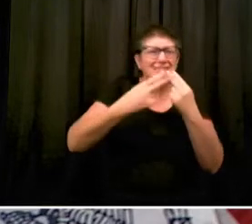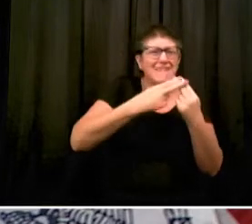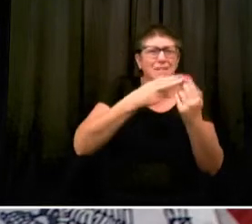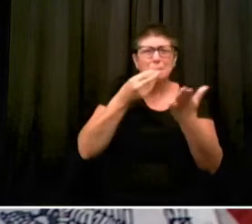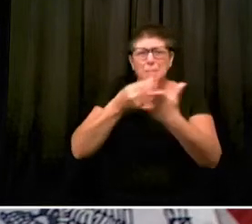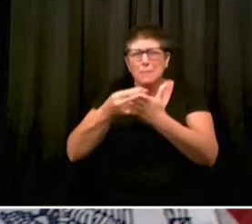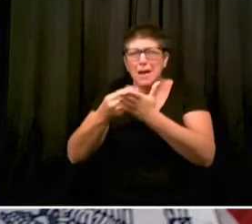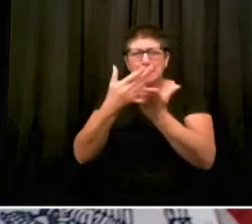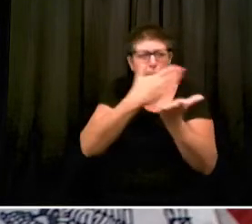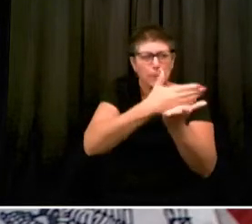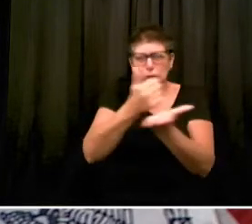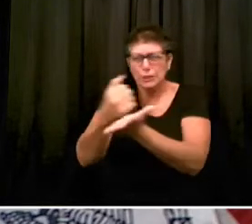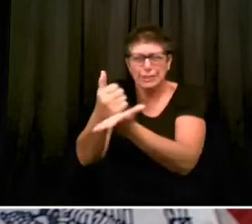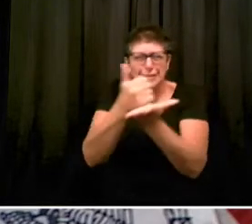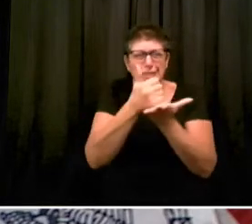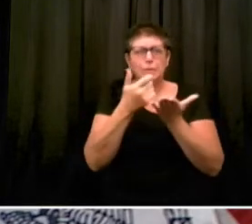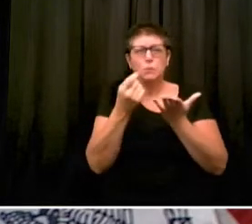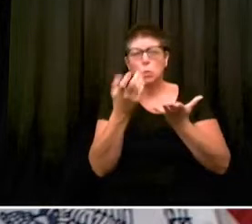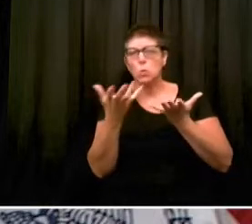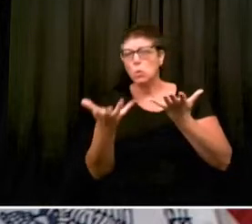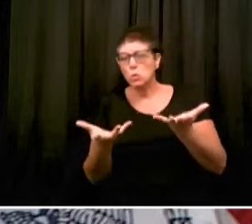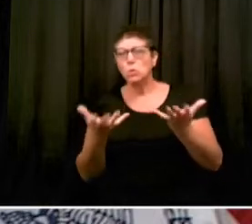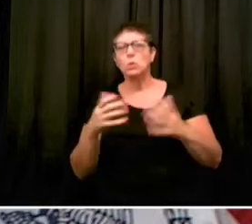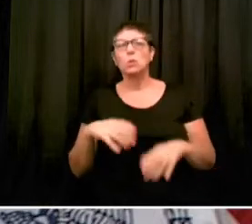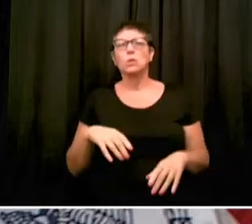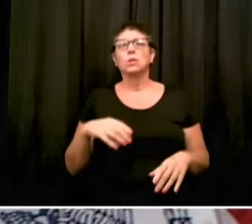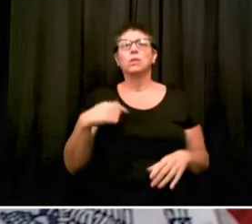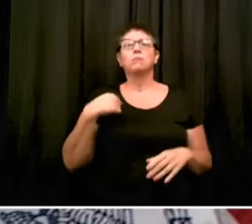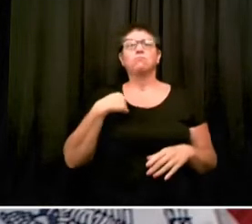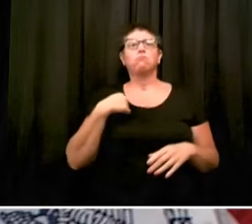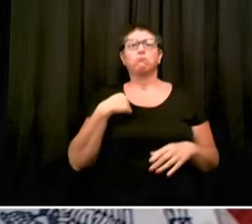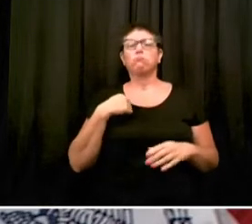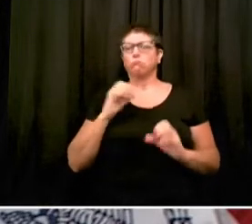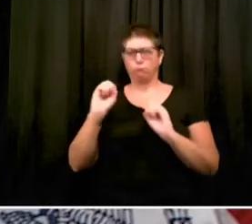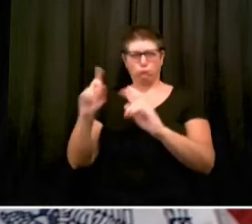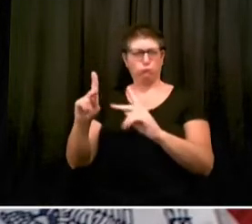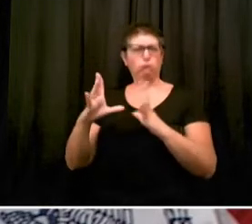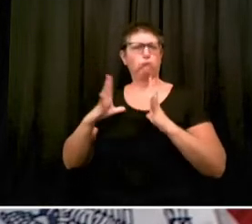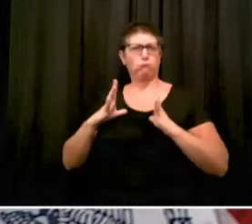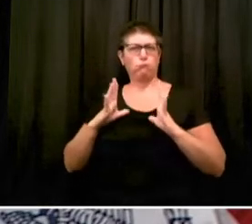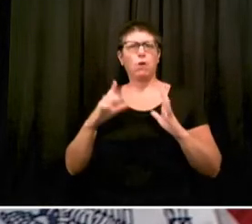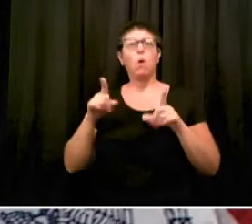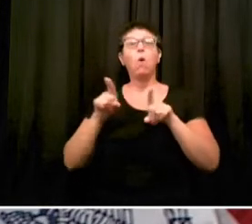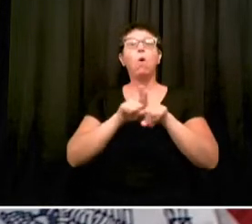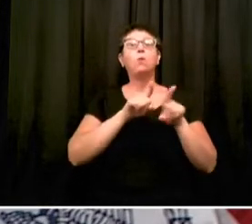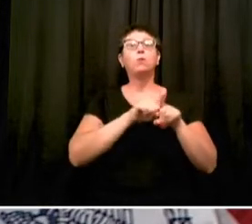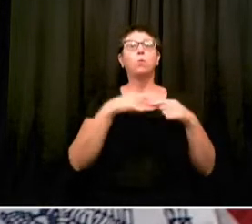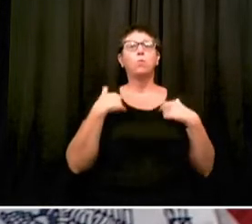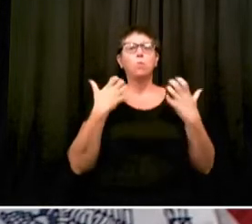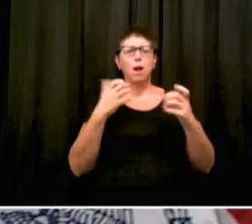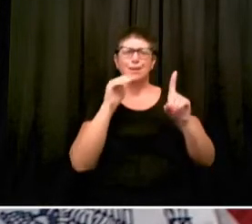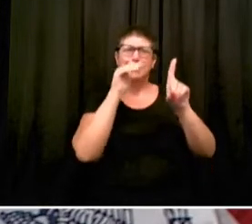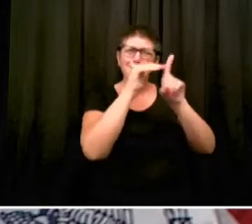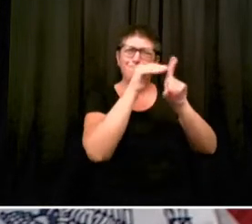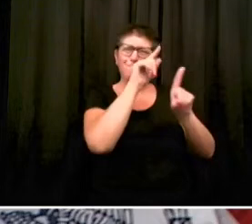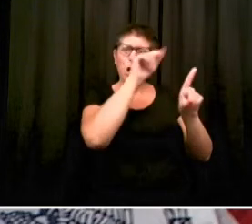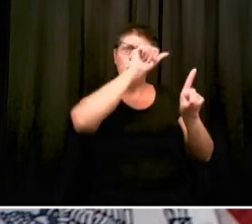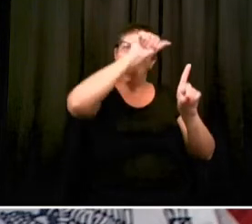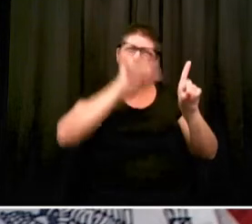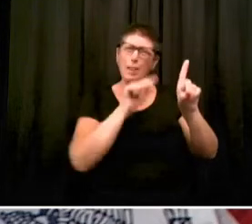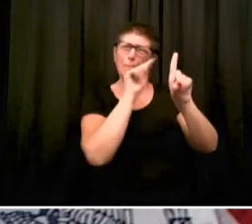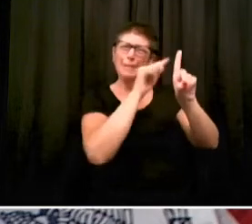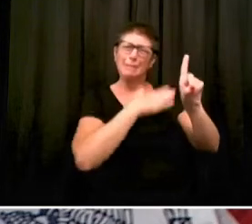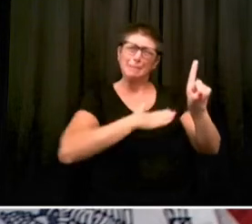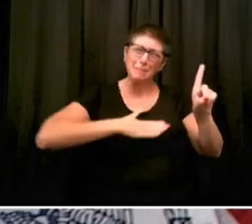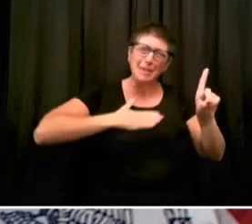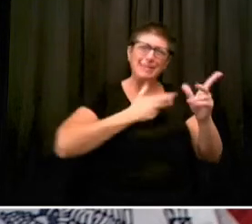state legislature to reconvene immediately to address long-term borrowing. I think it's a fair request, but it's one that has to